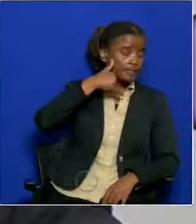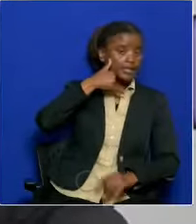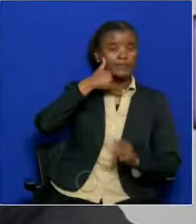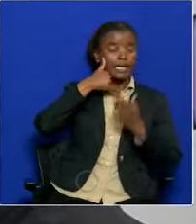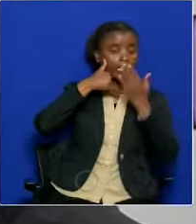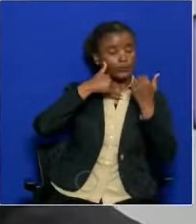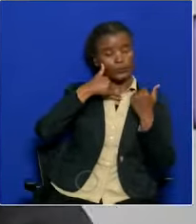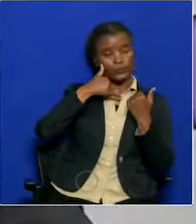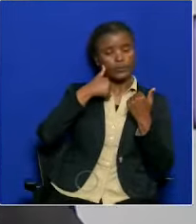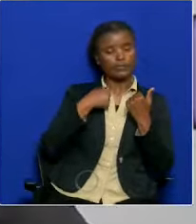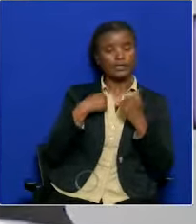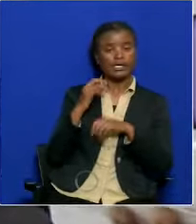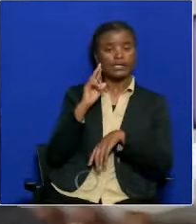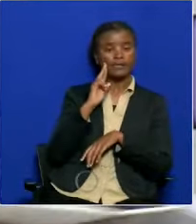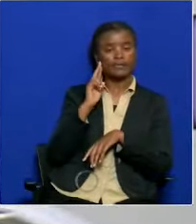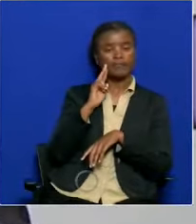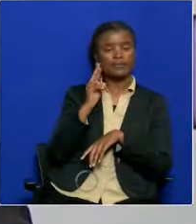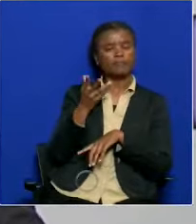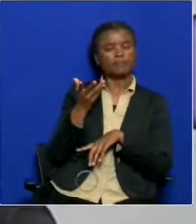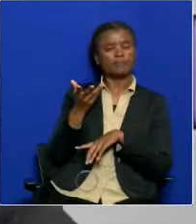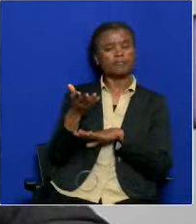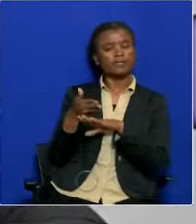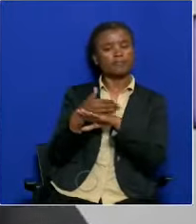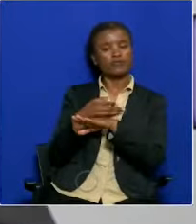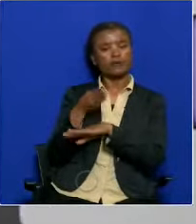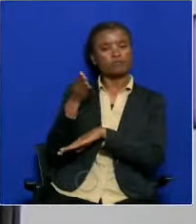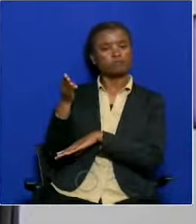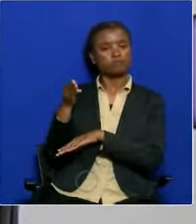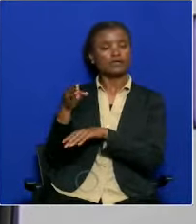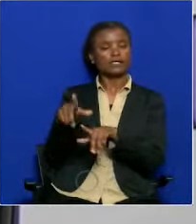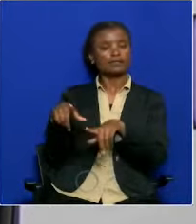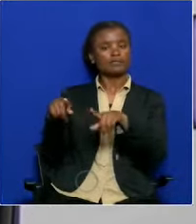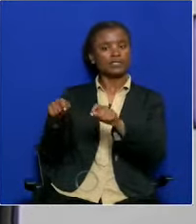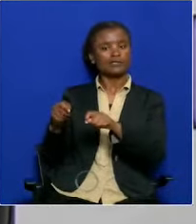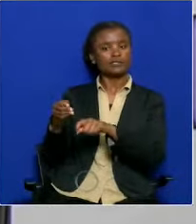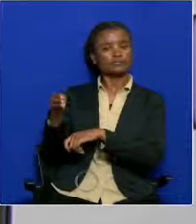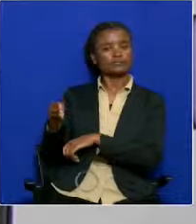Town with the Imbizo, with the deputy minister that time.